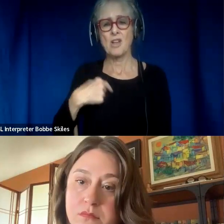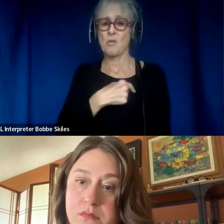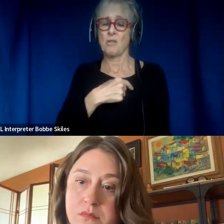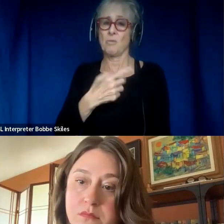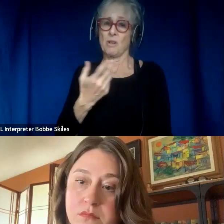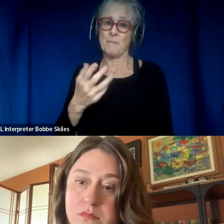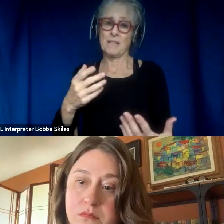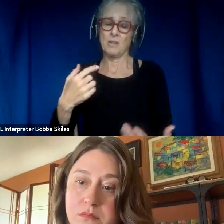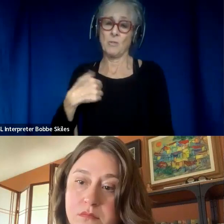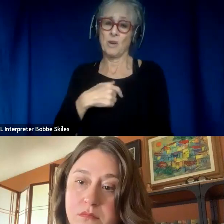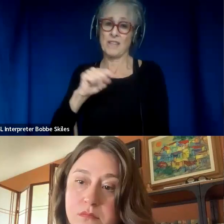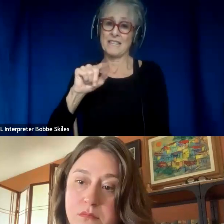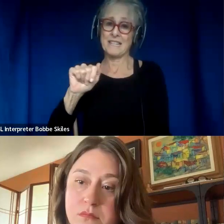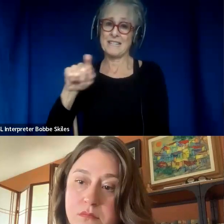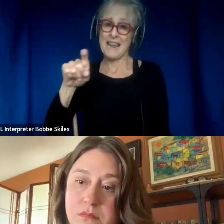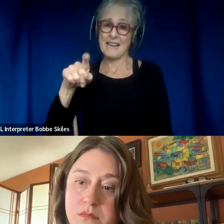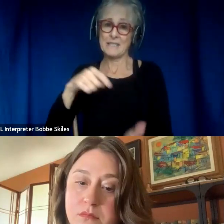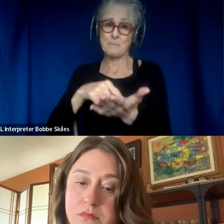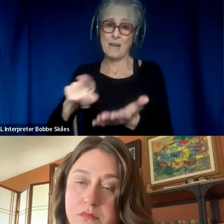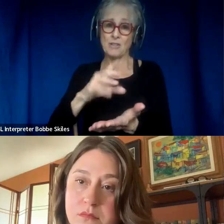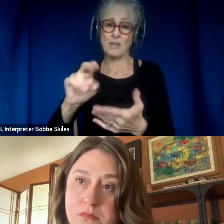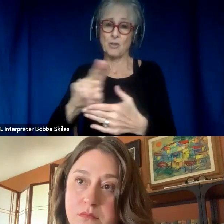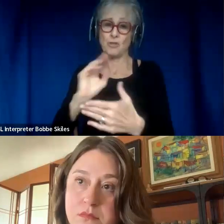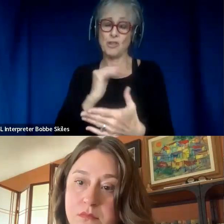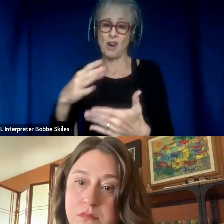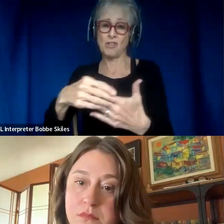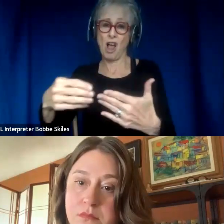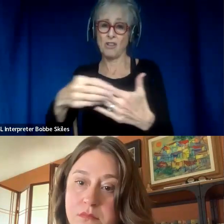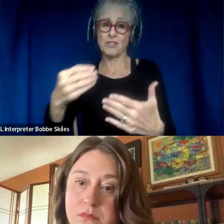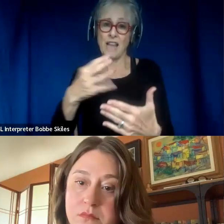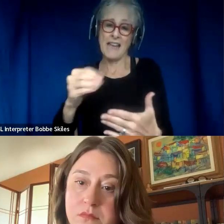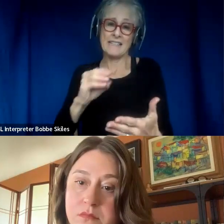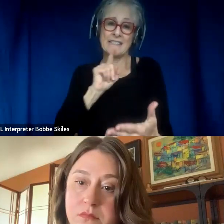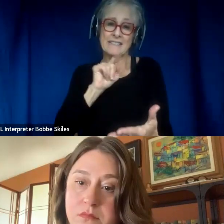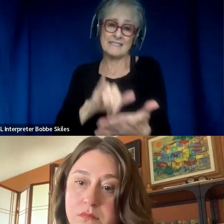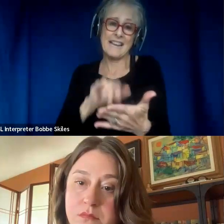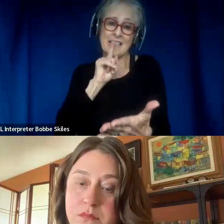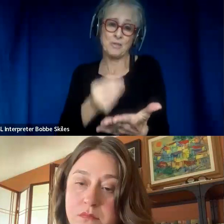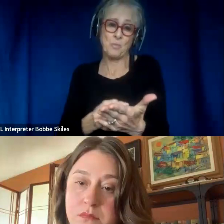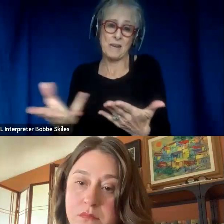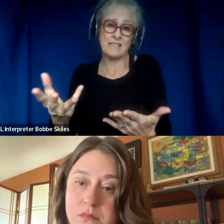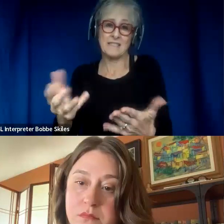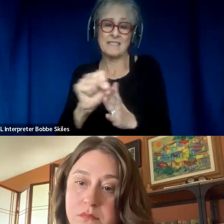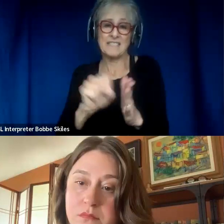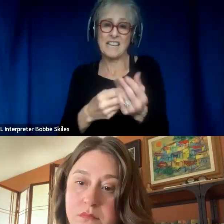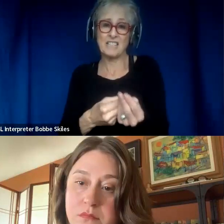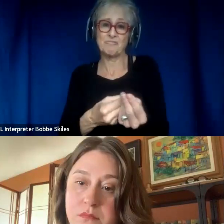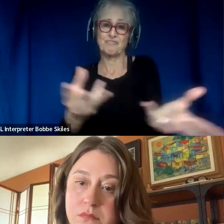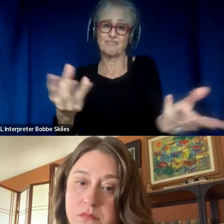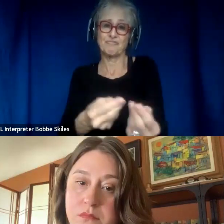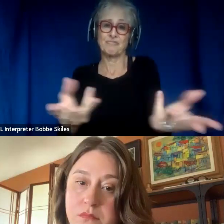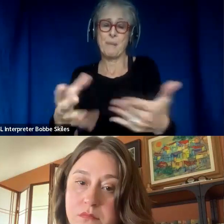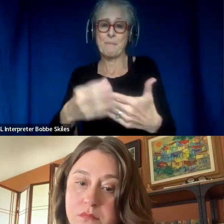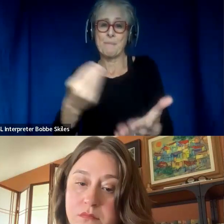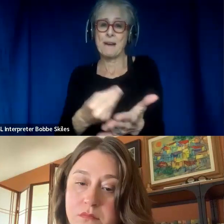dollars, we are wasting money, and the state is throwing away money, and regional center is not doing nothing about it. Thank you